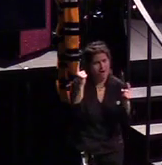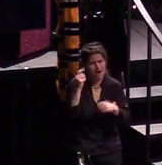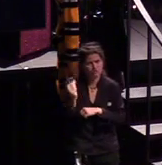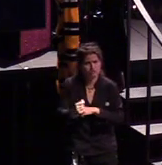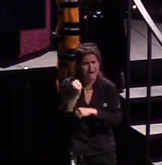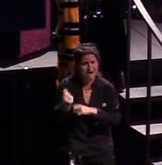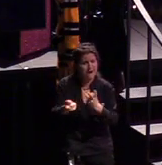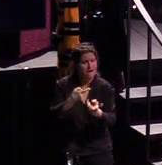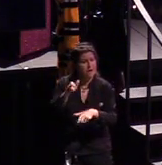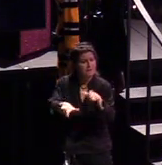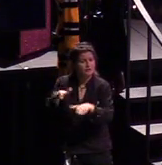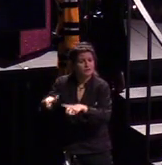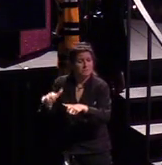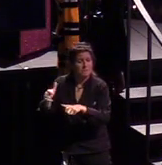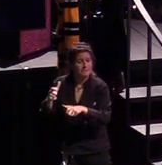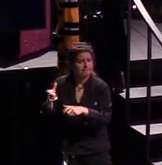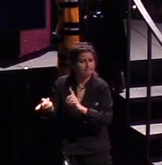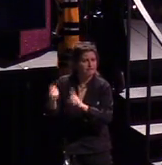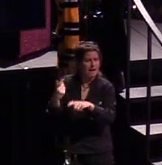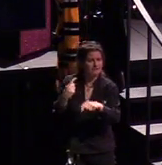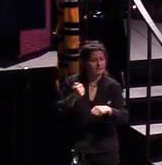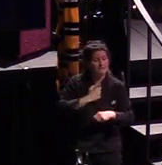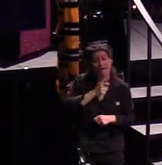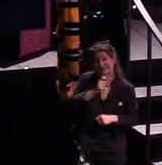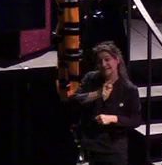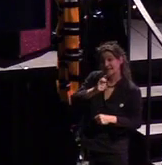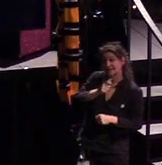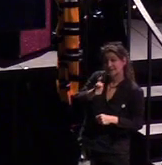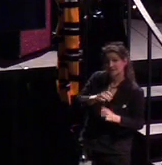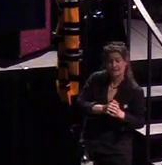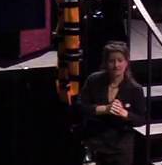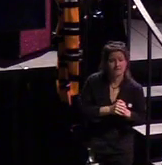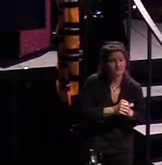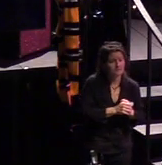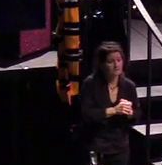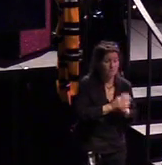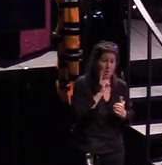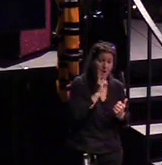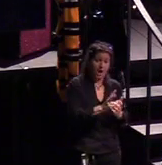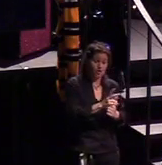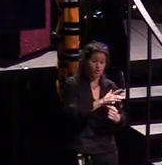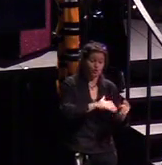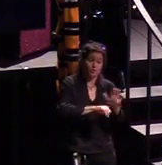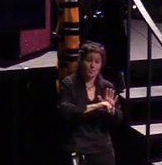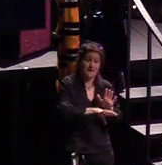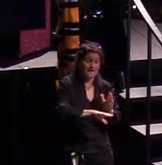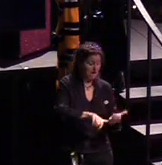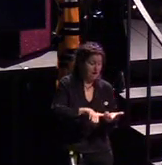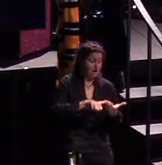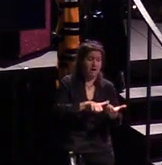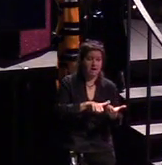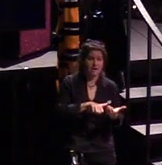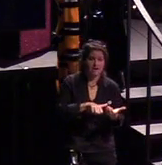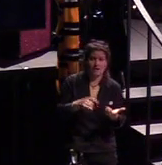might be reacting to my tics biscuit I breathe the search of social media biscuit revealed that at least